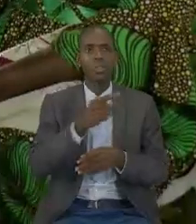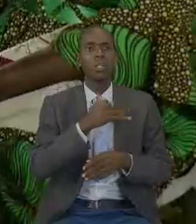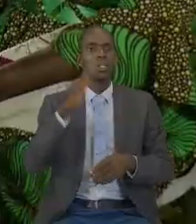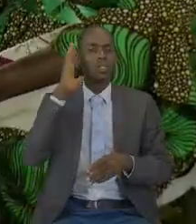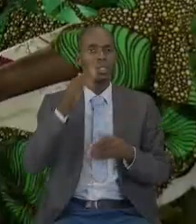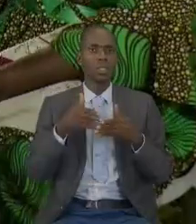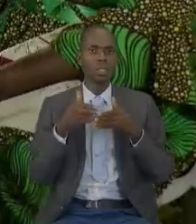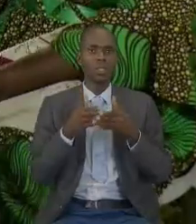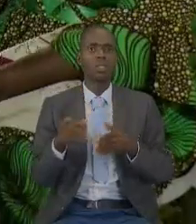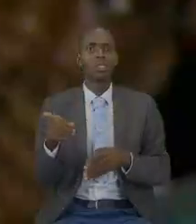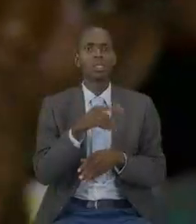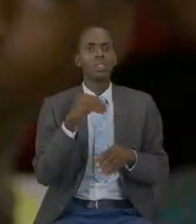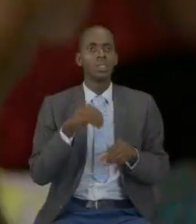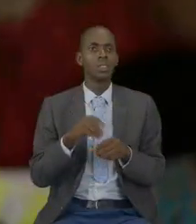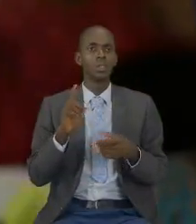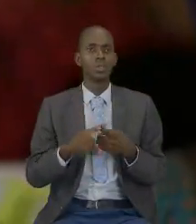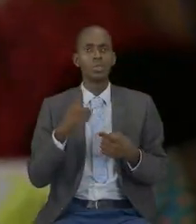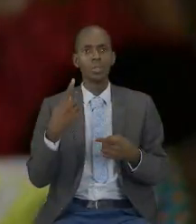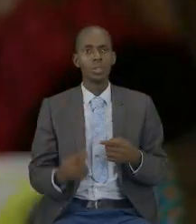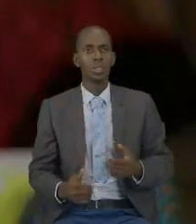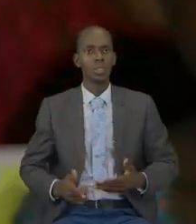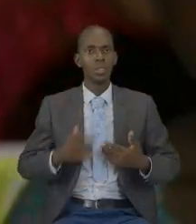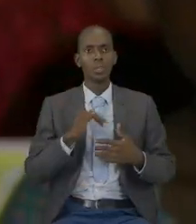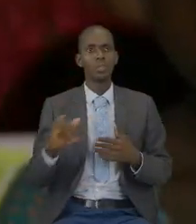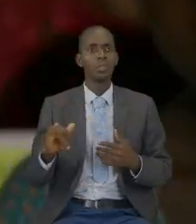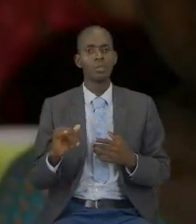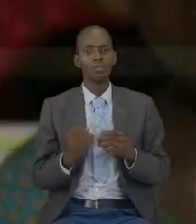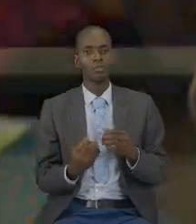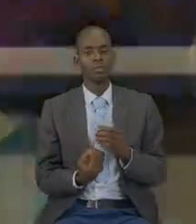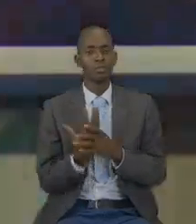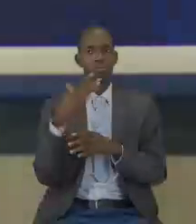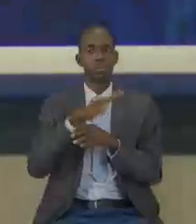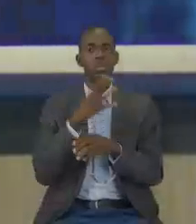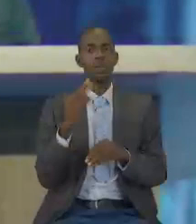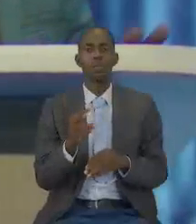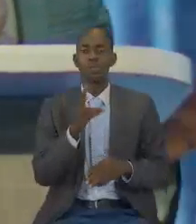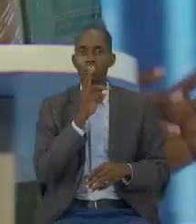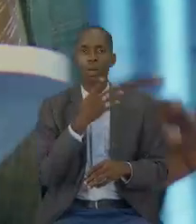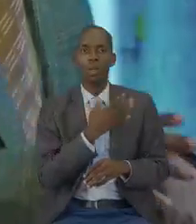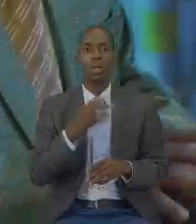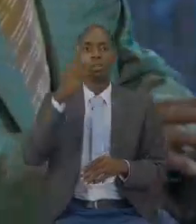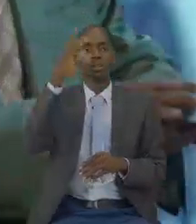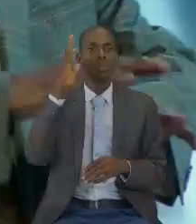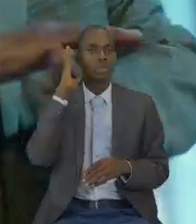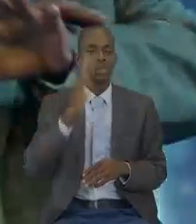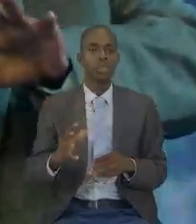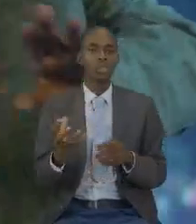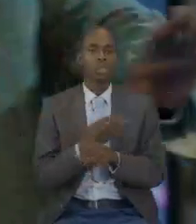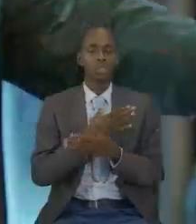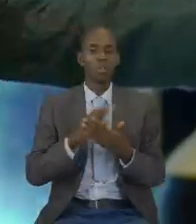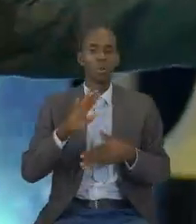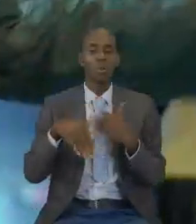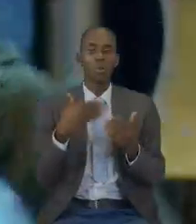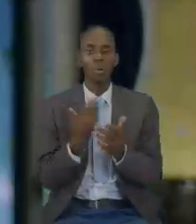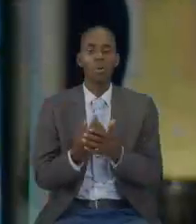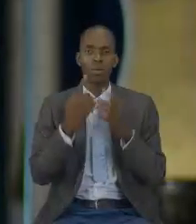them into living fountains of waters, and God shall wipe away all